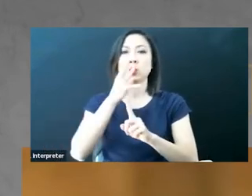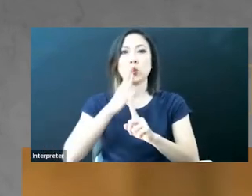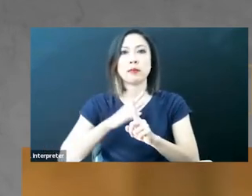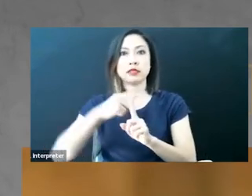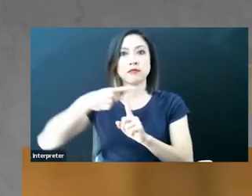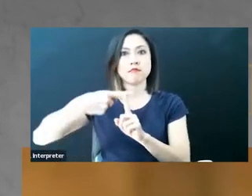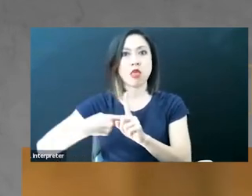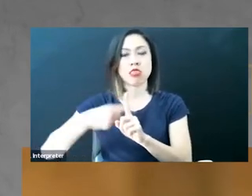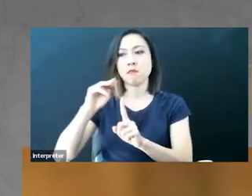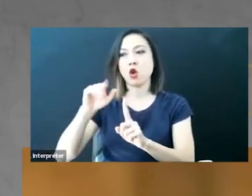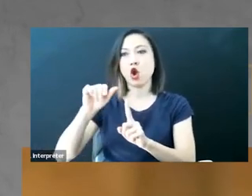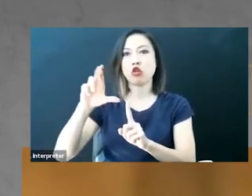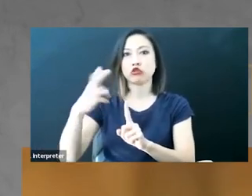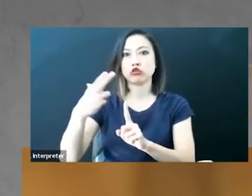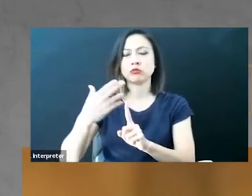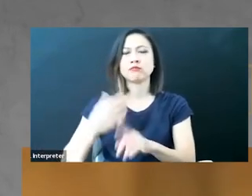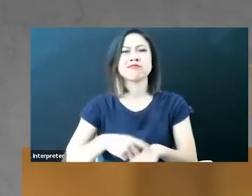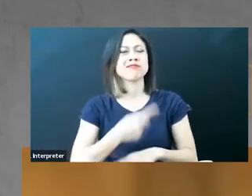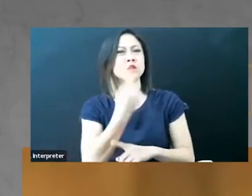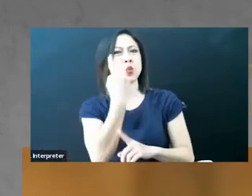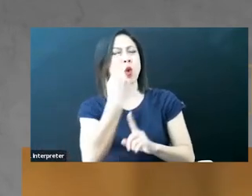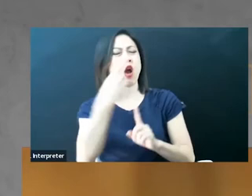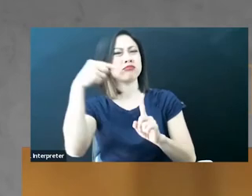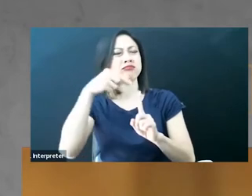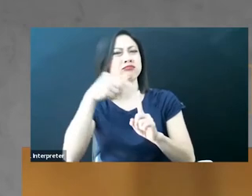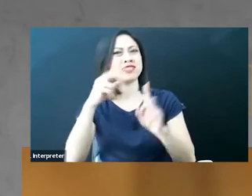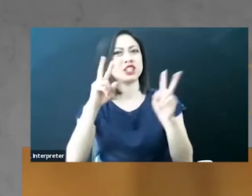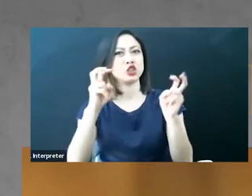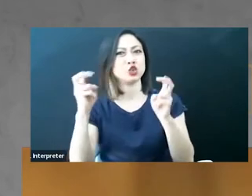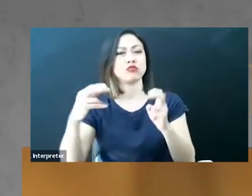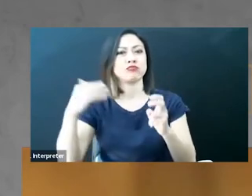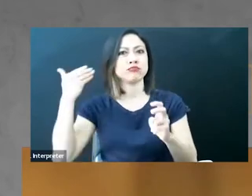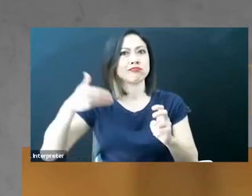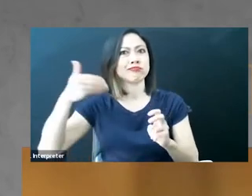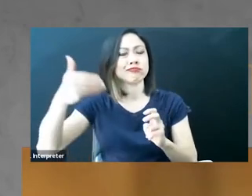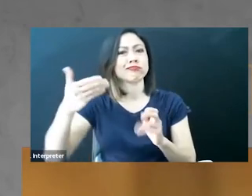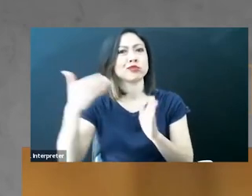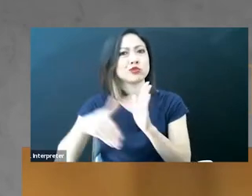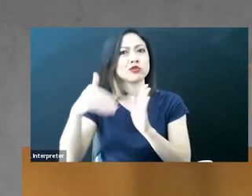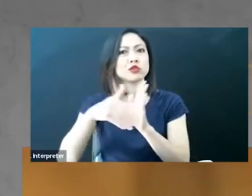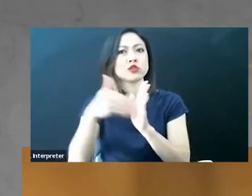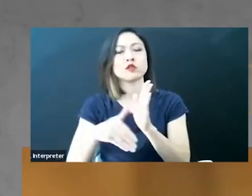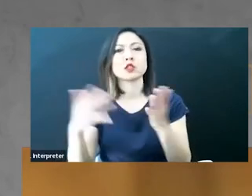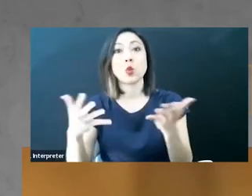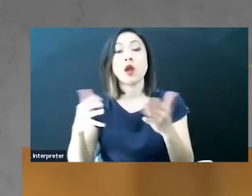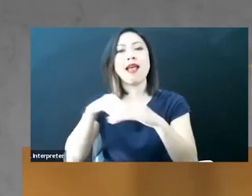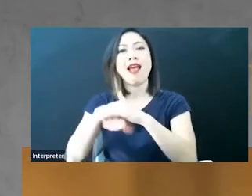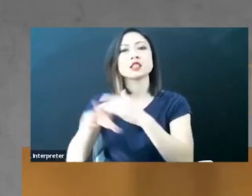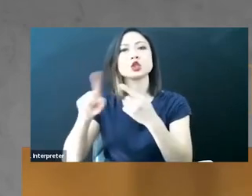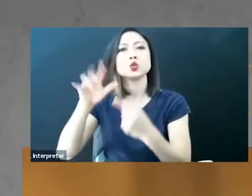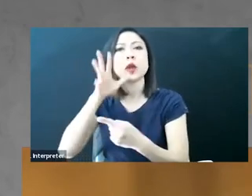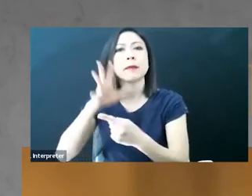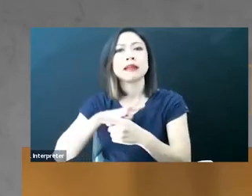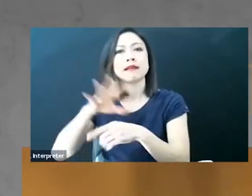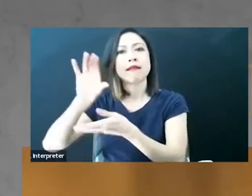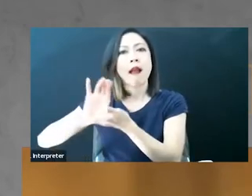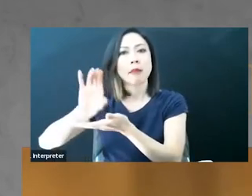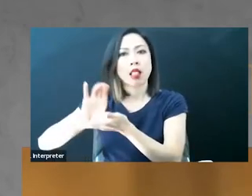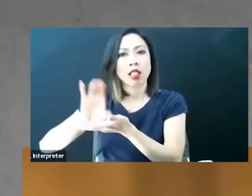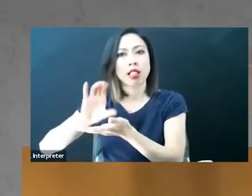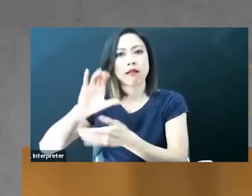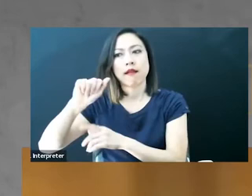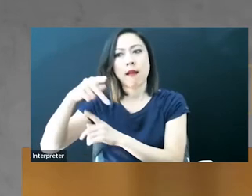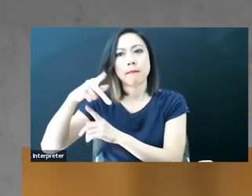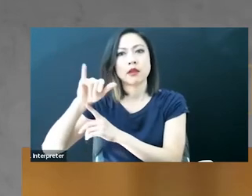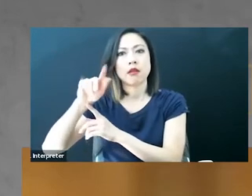recurring issue, and it's recurring again today, and it's the access of women to capital. So before we talk about